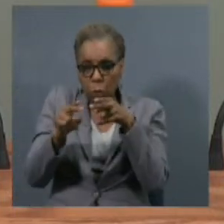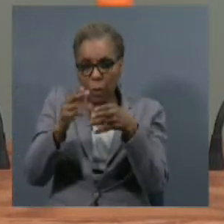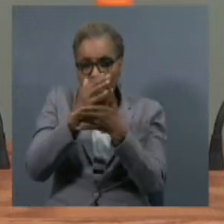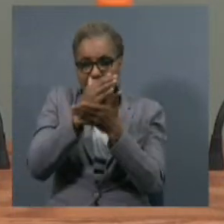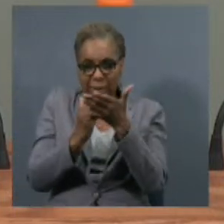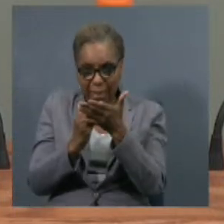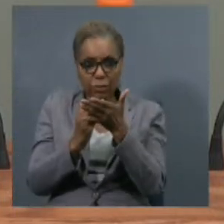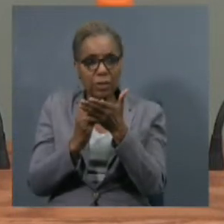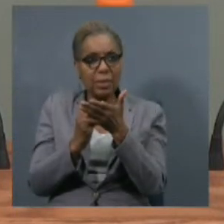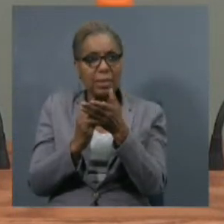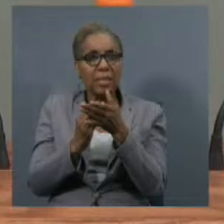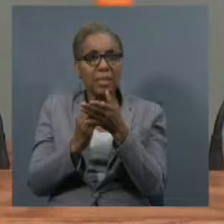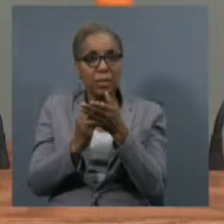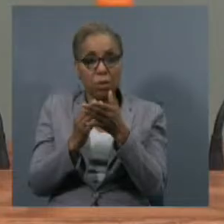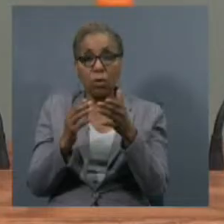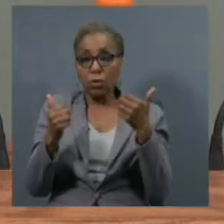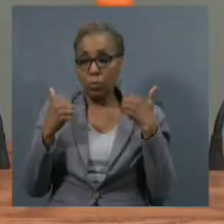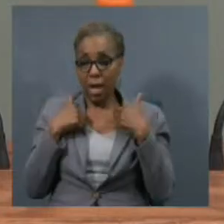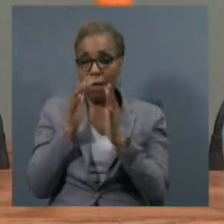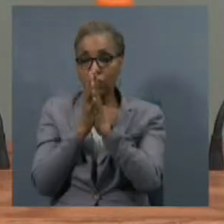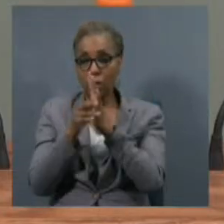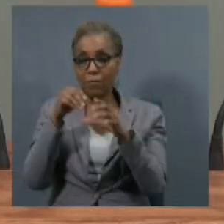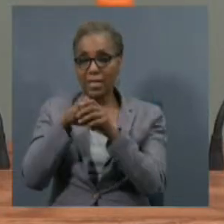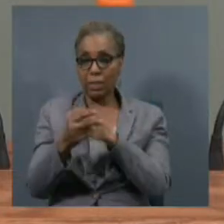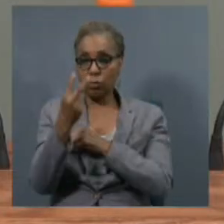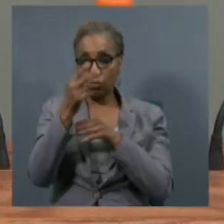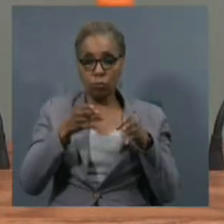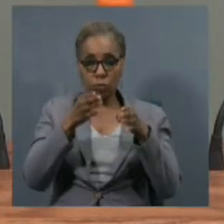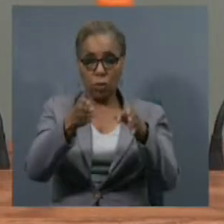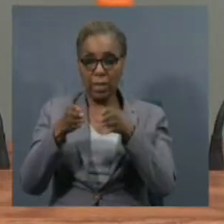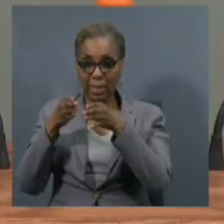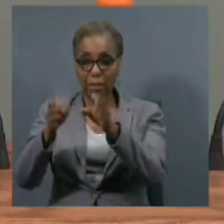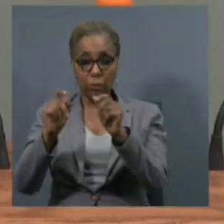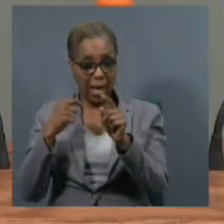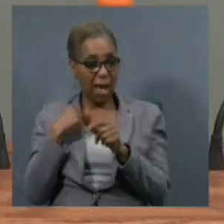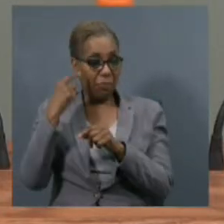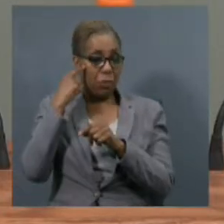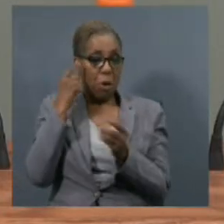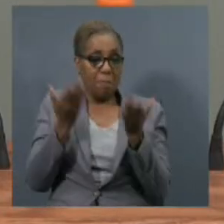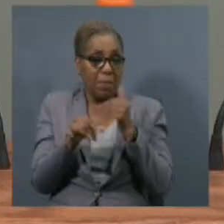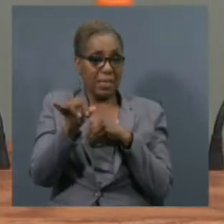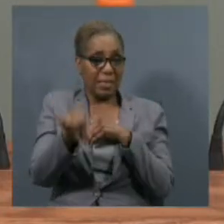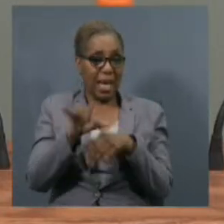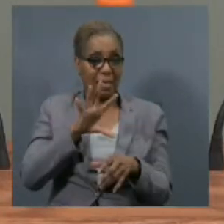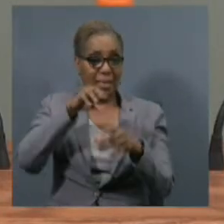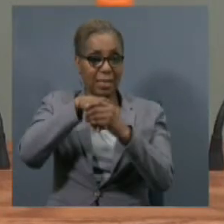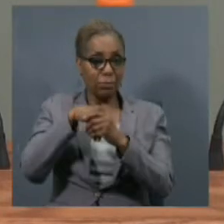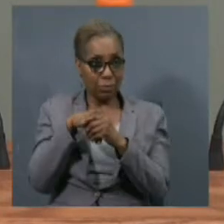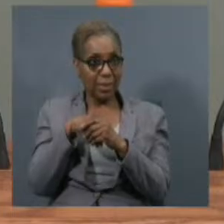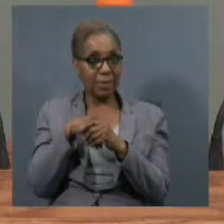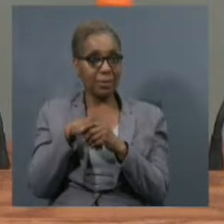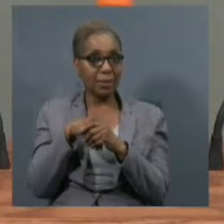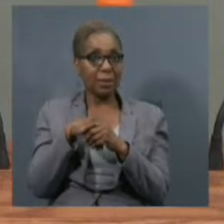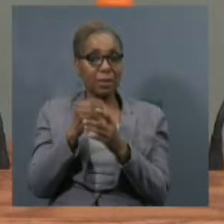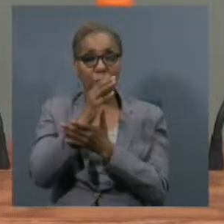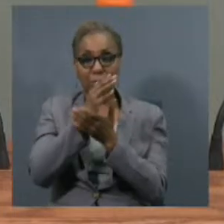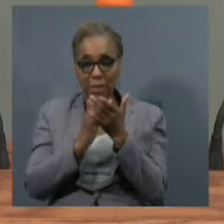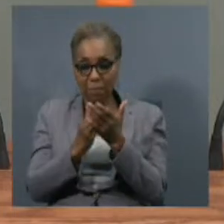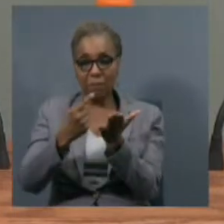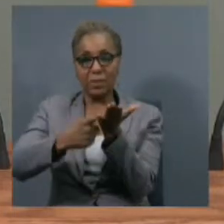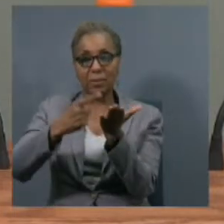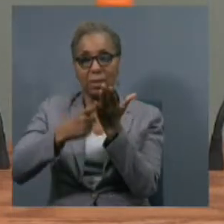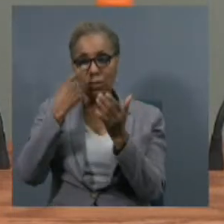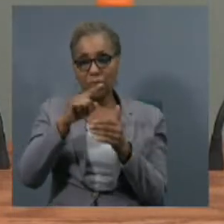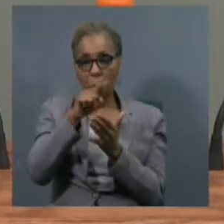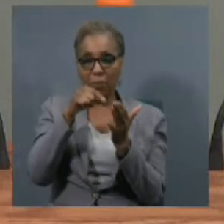you funnel traffic into 2 lanes. So I Yes. would have thought that maybe that might have entered into some of the discussion